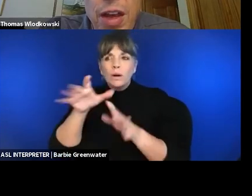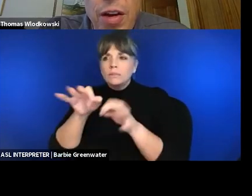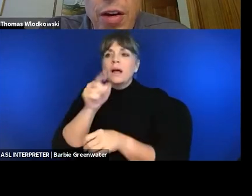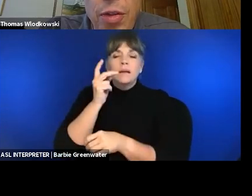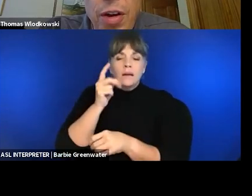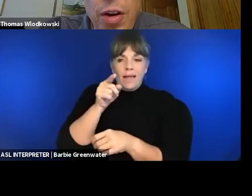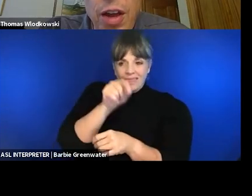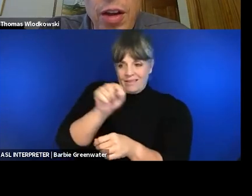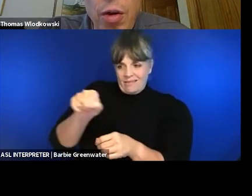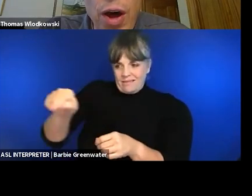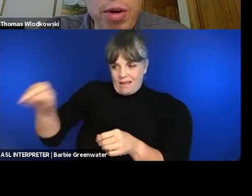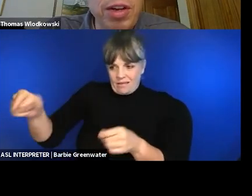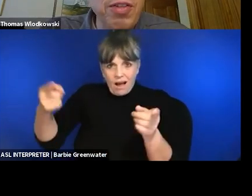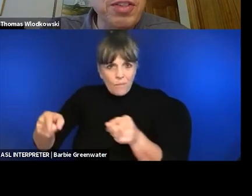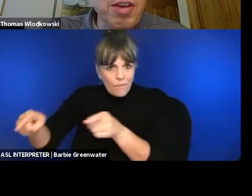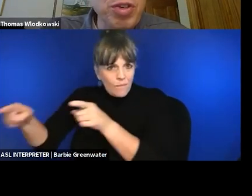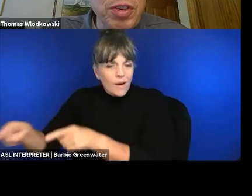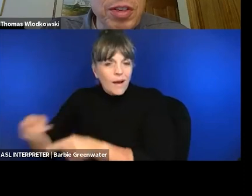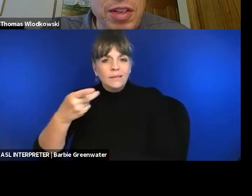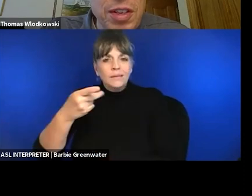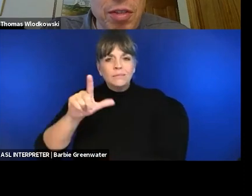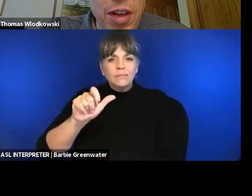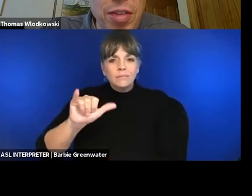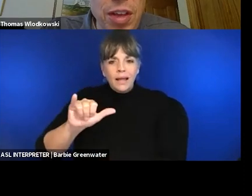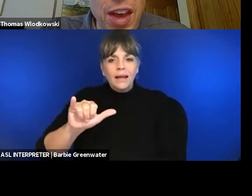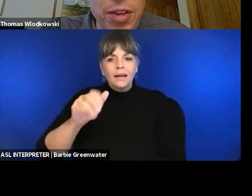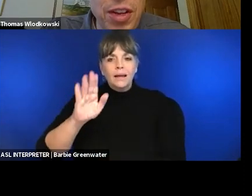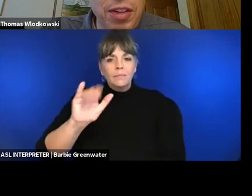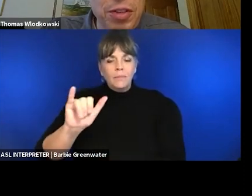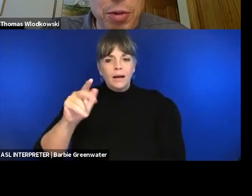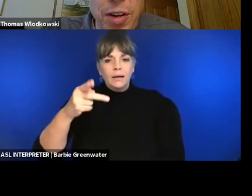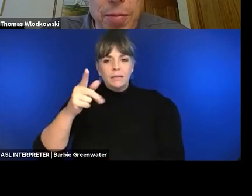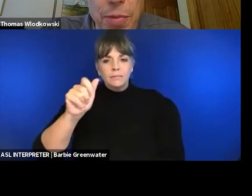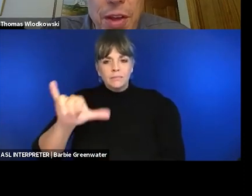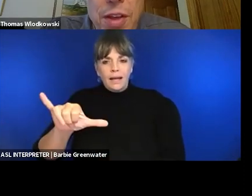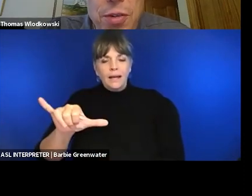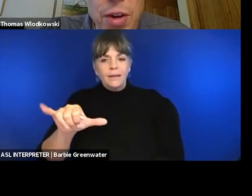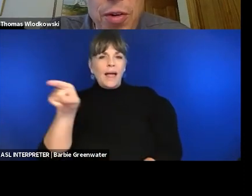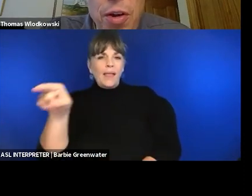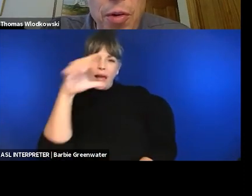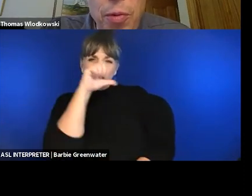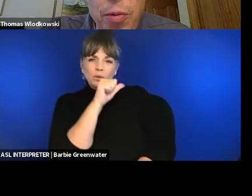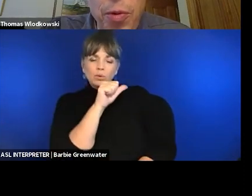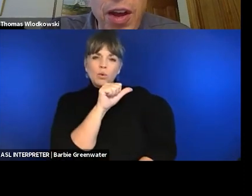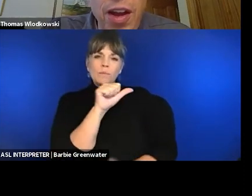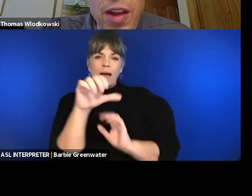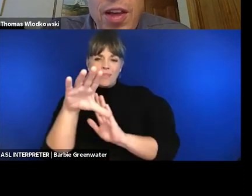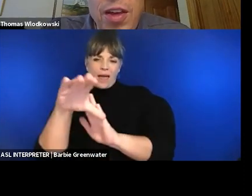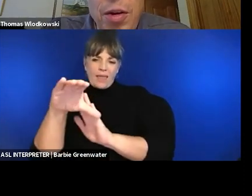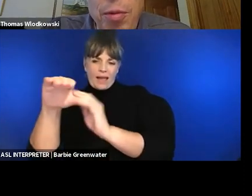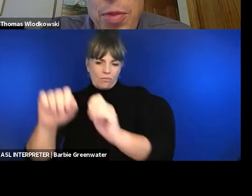they are there and operating under the assumption that the camera is telling the story. So I don't know